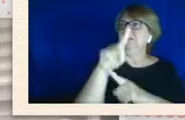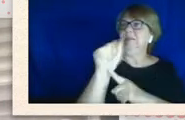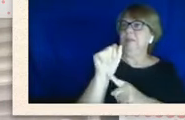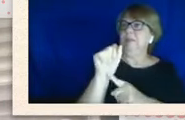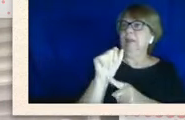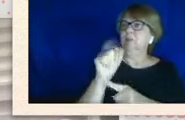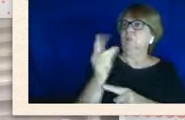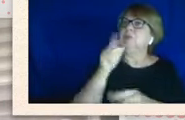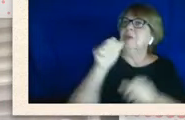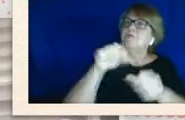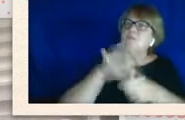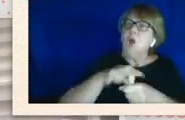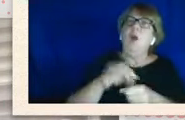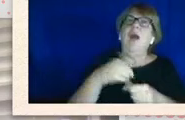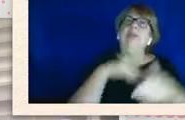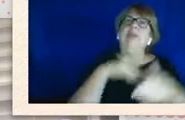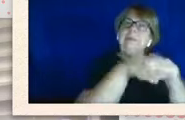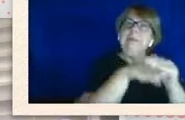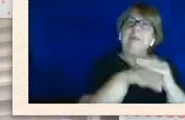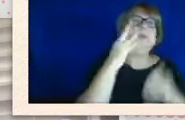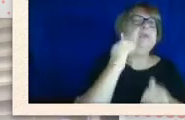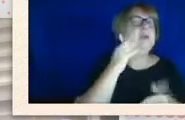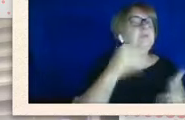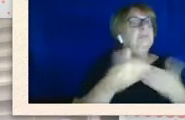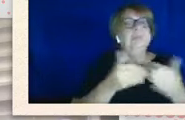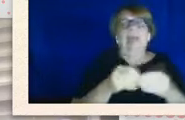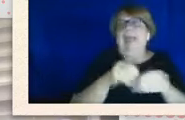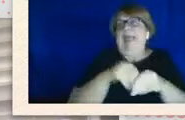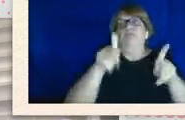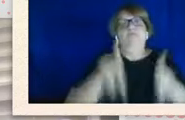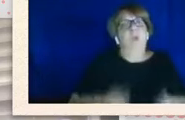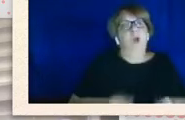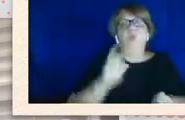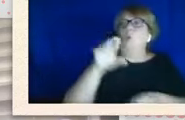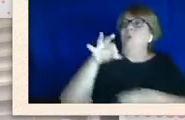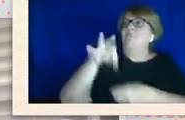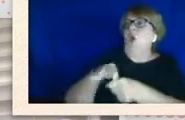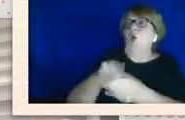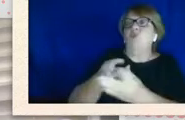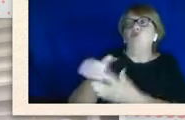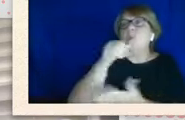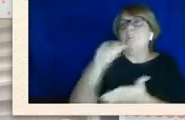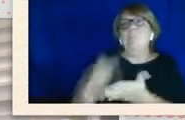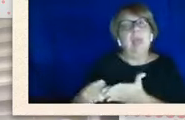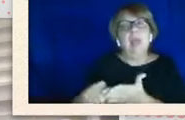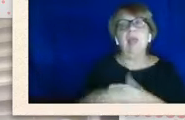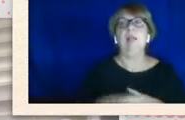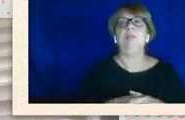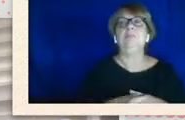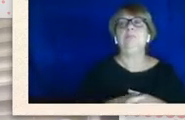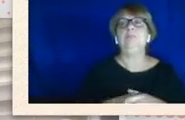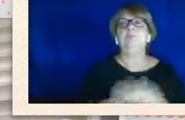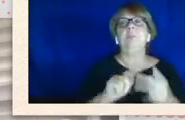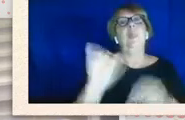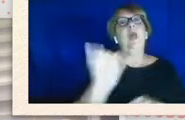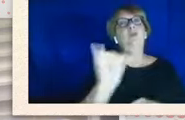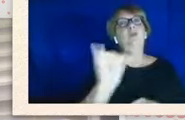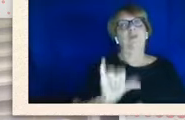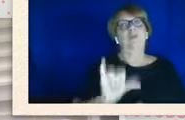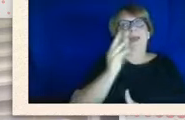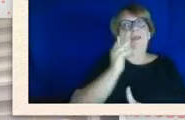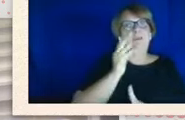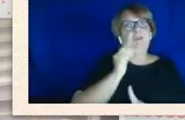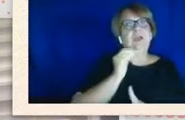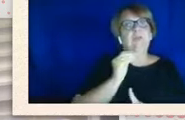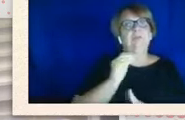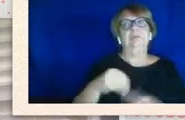accessible experience, whether that's in person or vote by mail, and also that the experience itself affords a